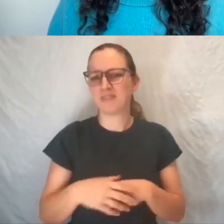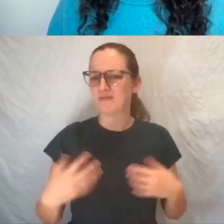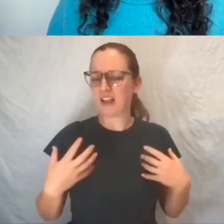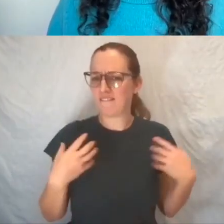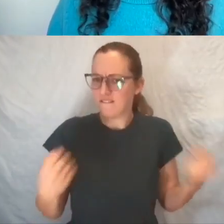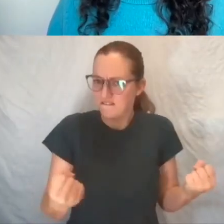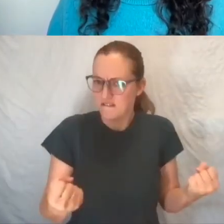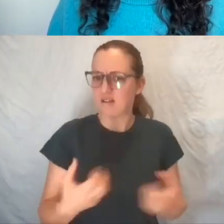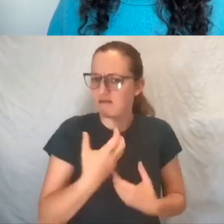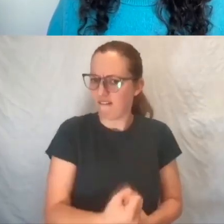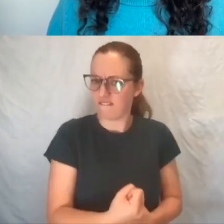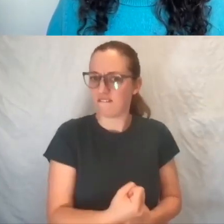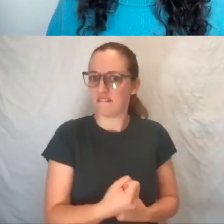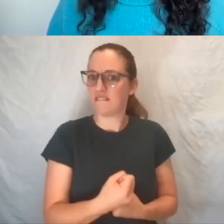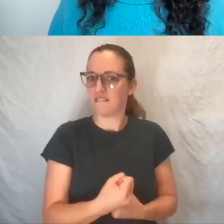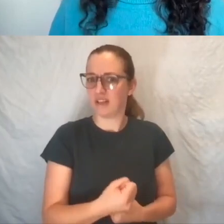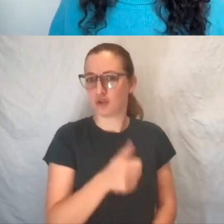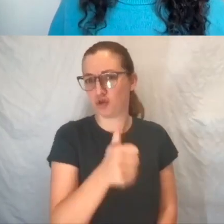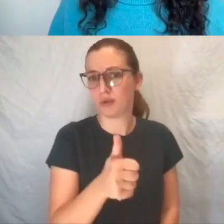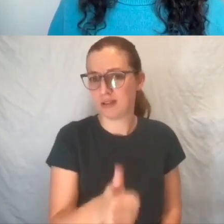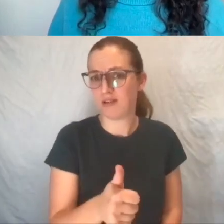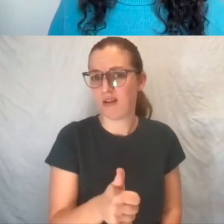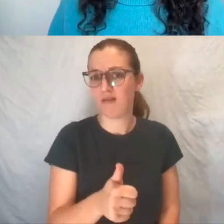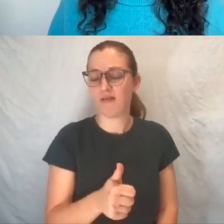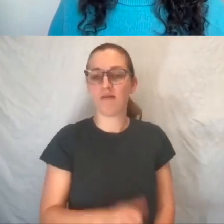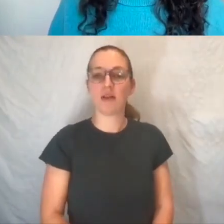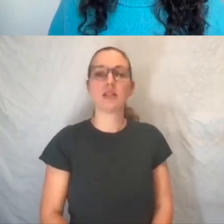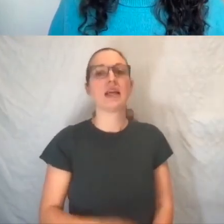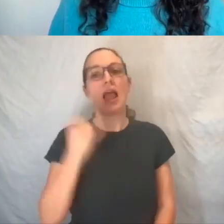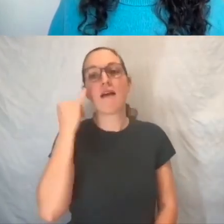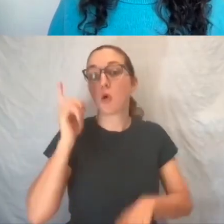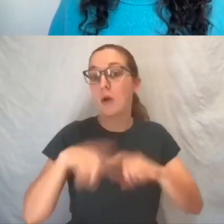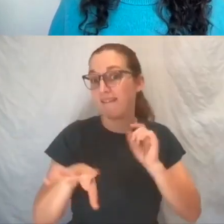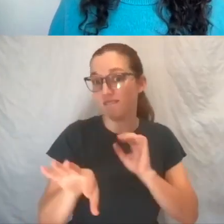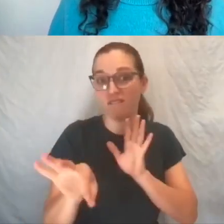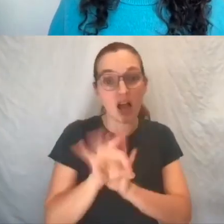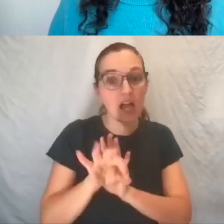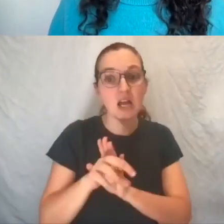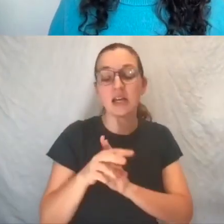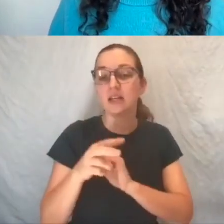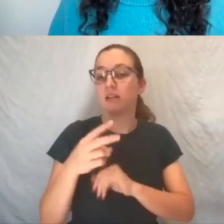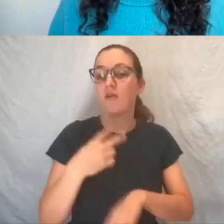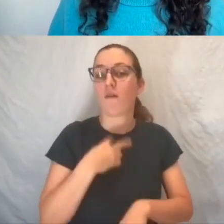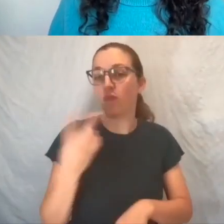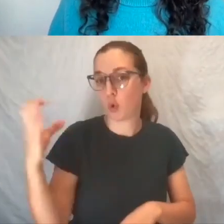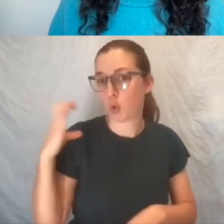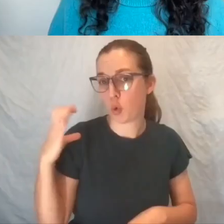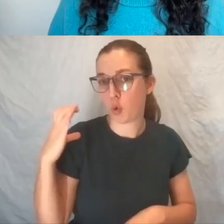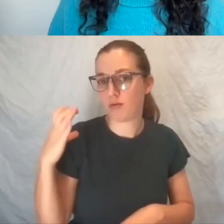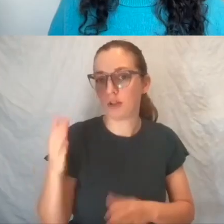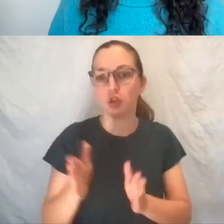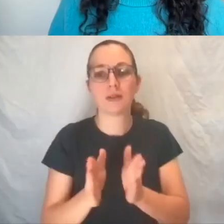to reach out, and if you, even if you can't find a vocal coach, um even just